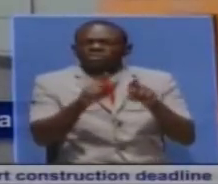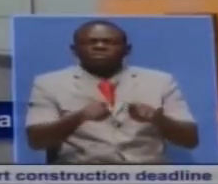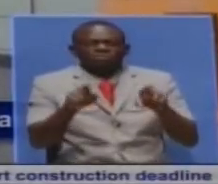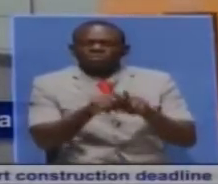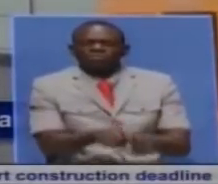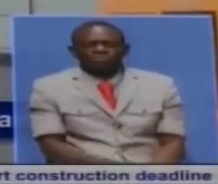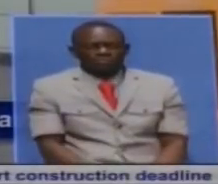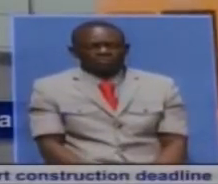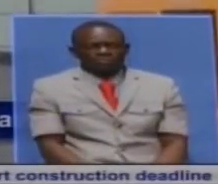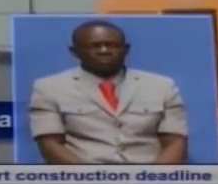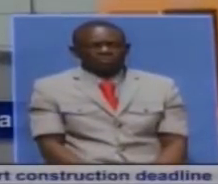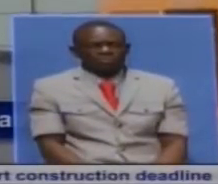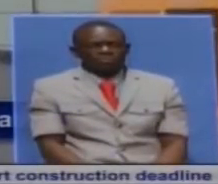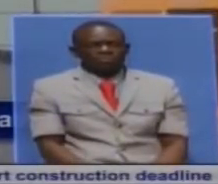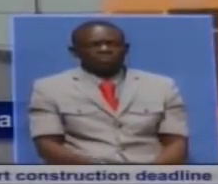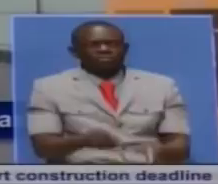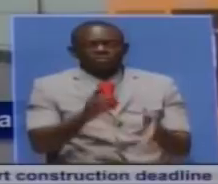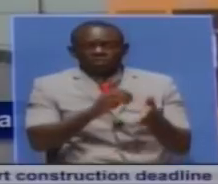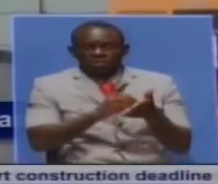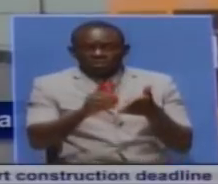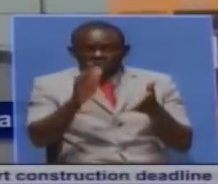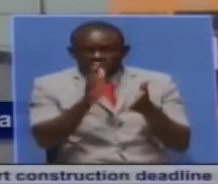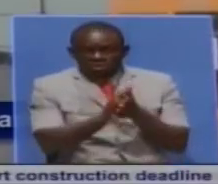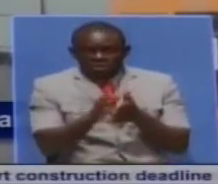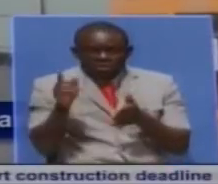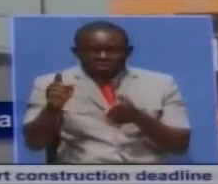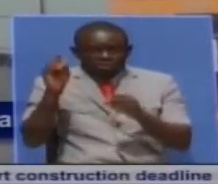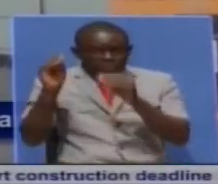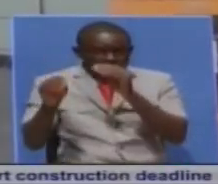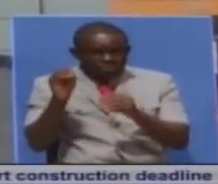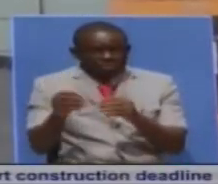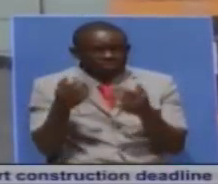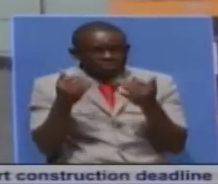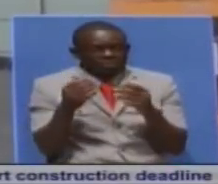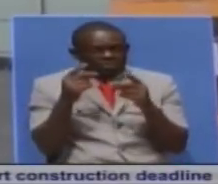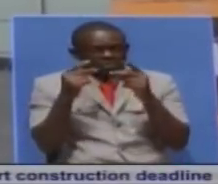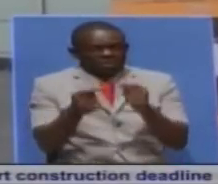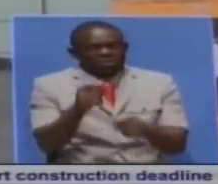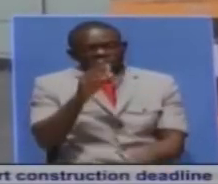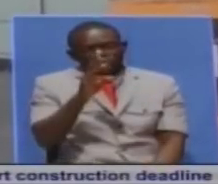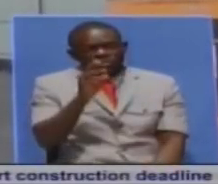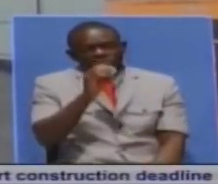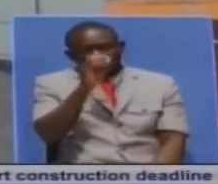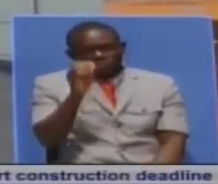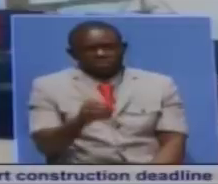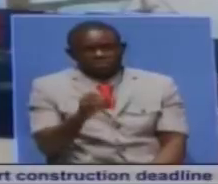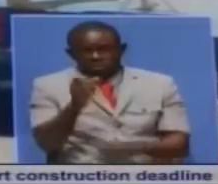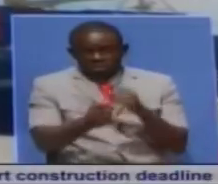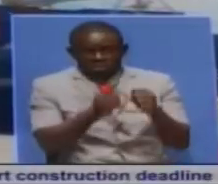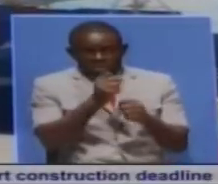Dar es Salaam port, which are currently at 60%, are expected to be completed by the year